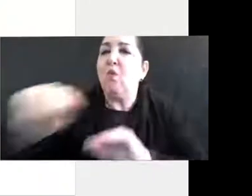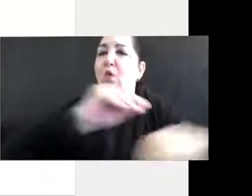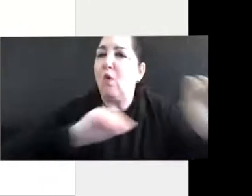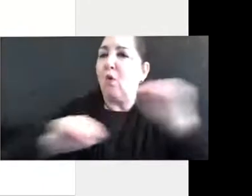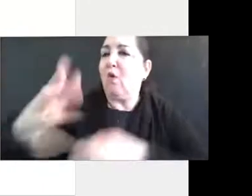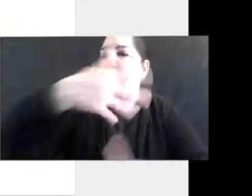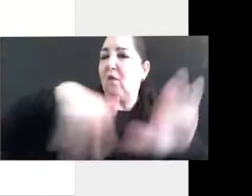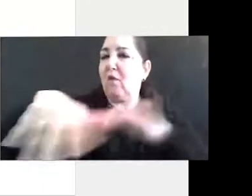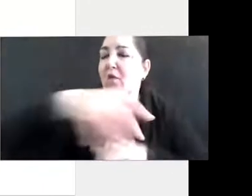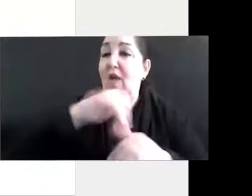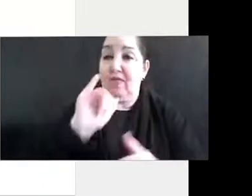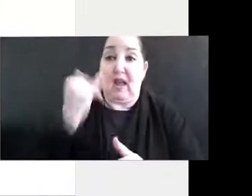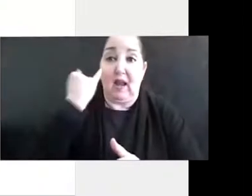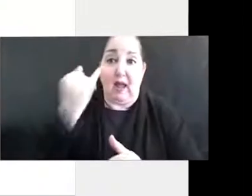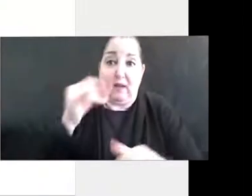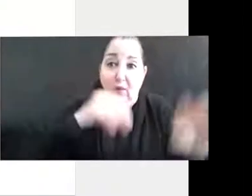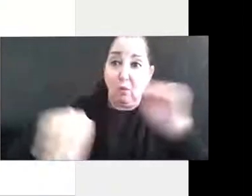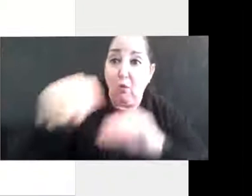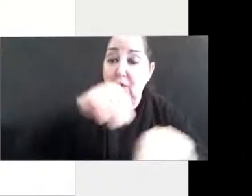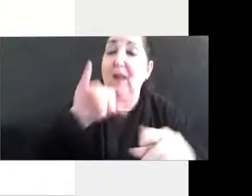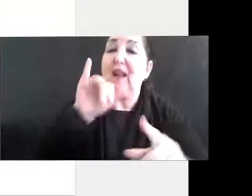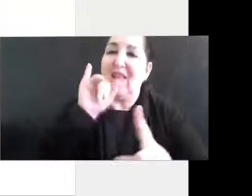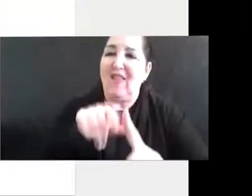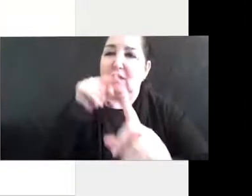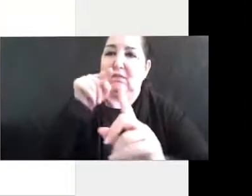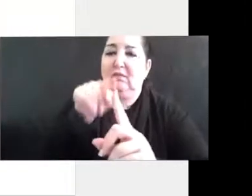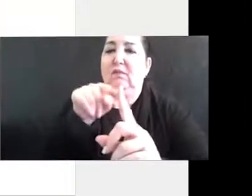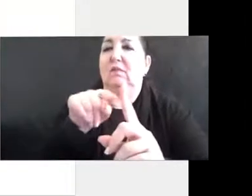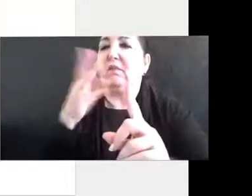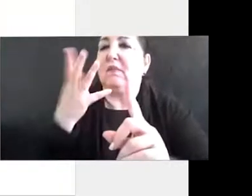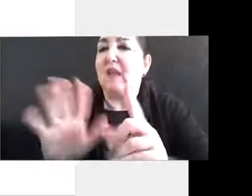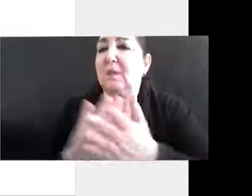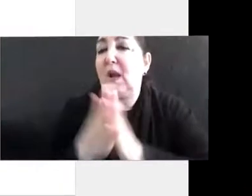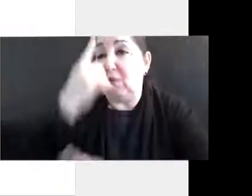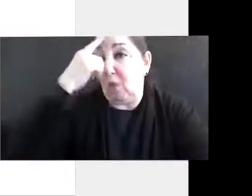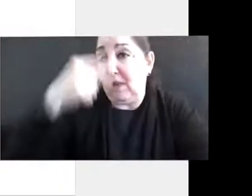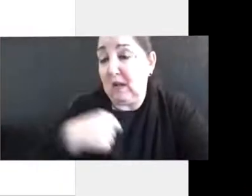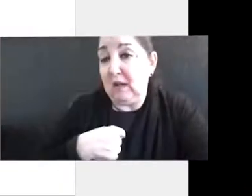movement. And then this notion of movement is something that for me has become,